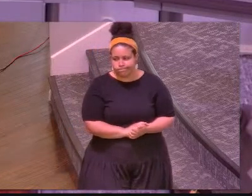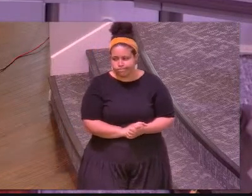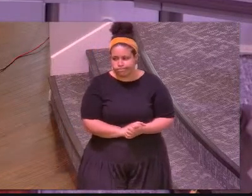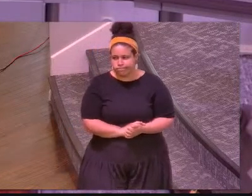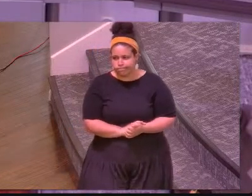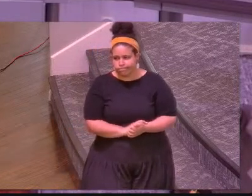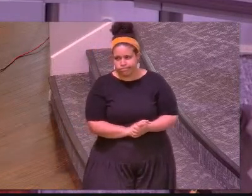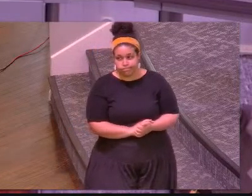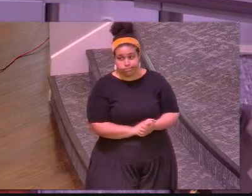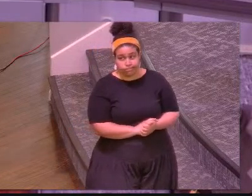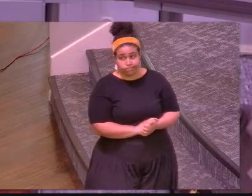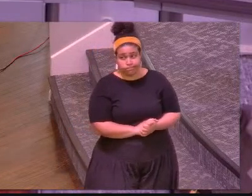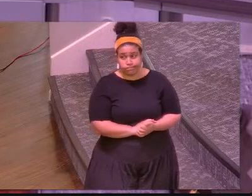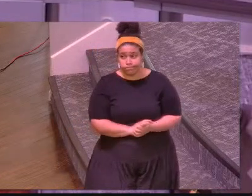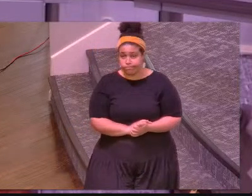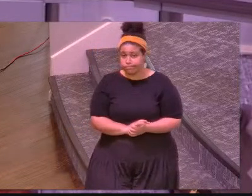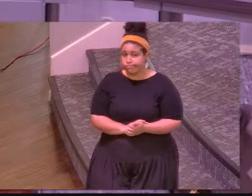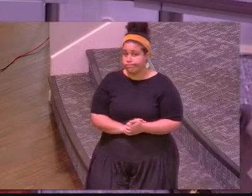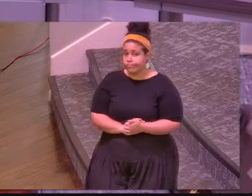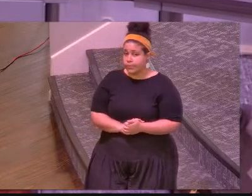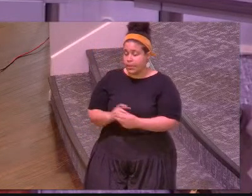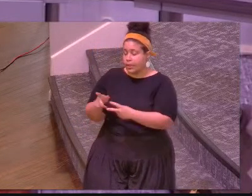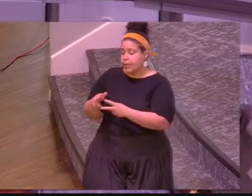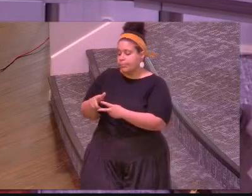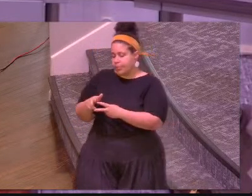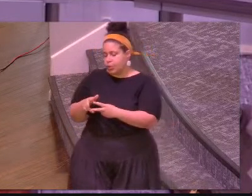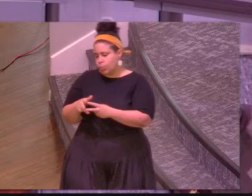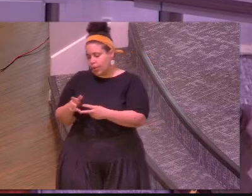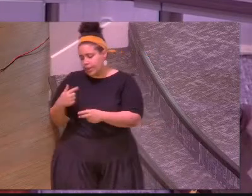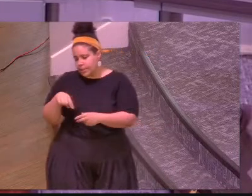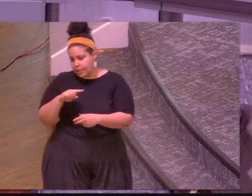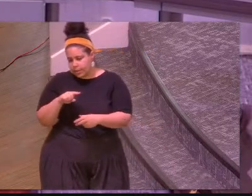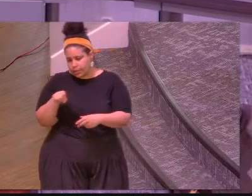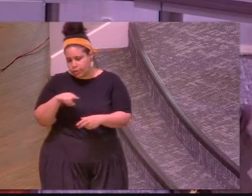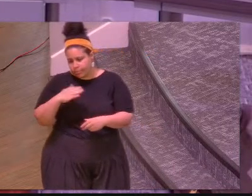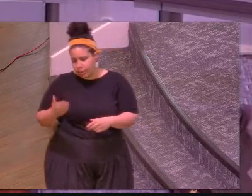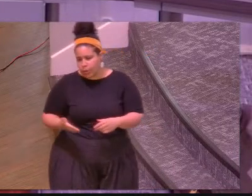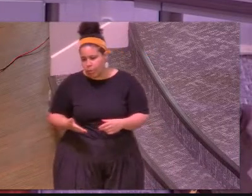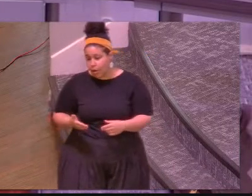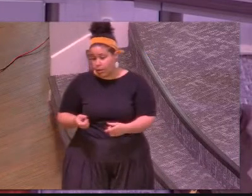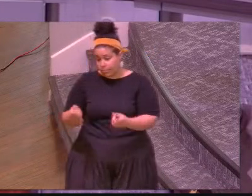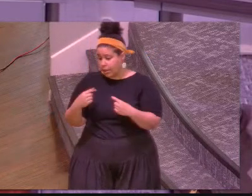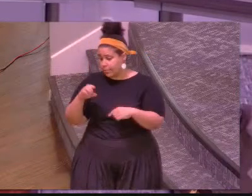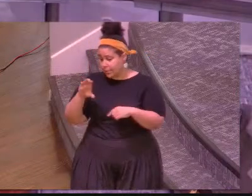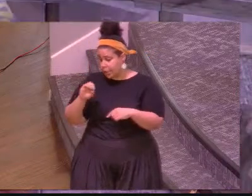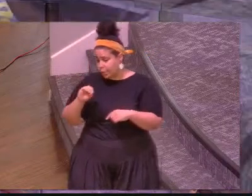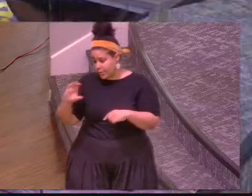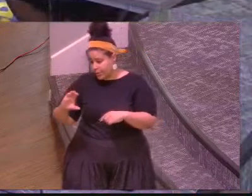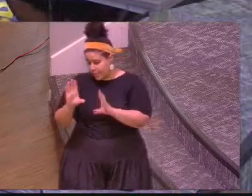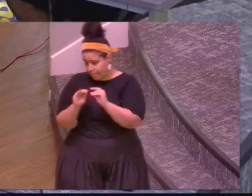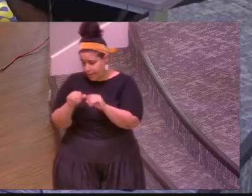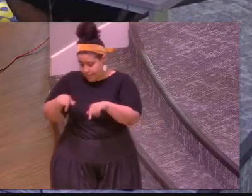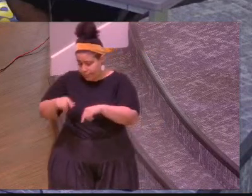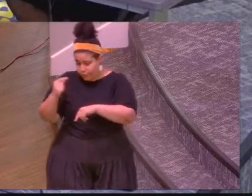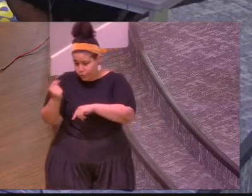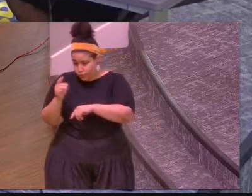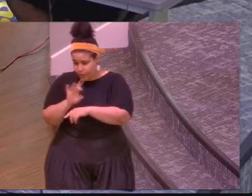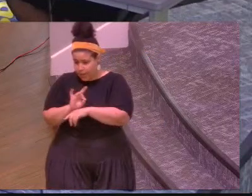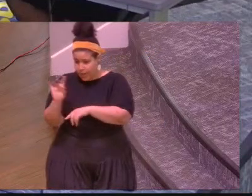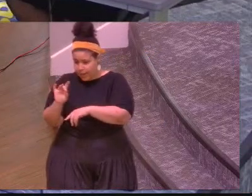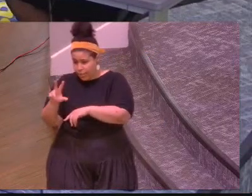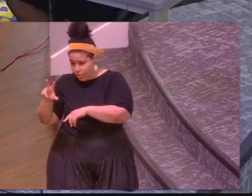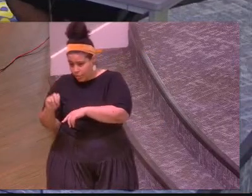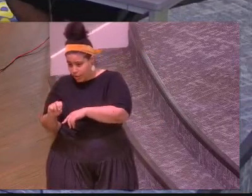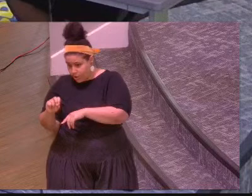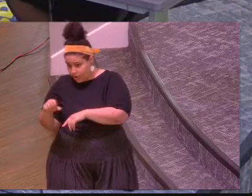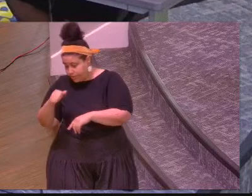And I said this between us, but just to say that I think you'd be welcome at the COC meeting this coming Tuesday at 8:30, if you could make it, Ms.